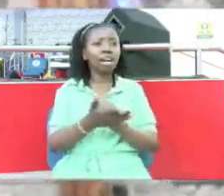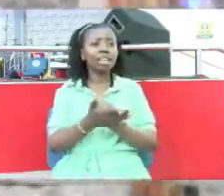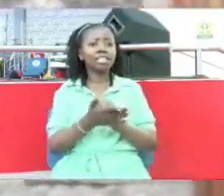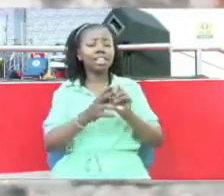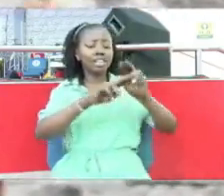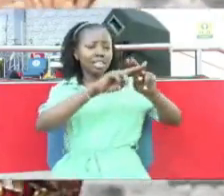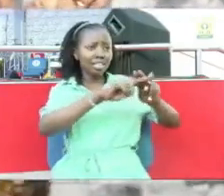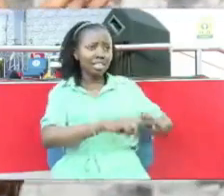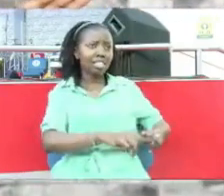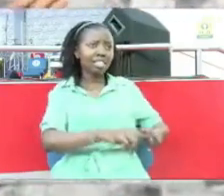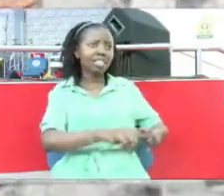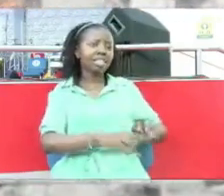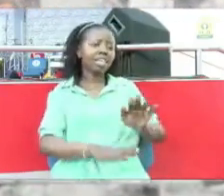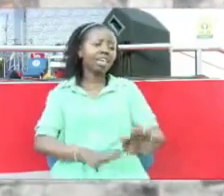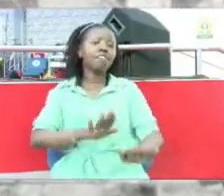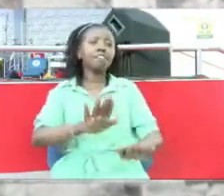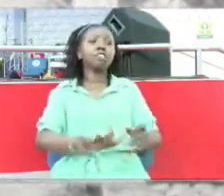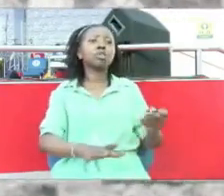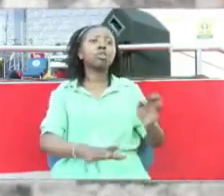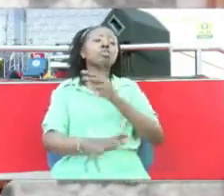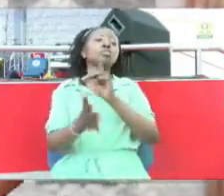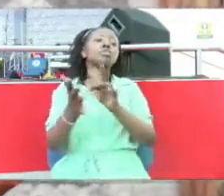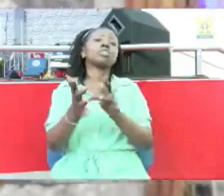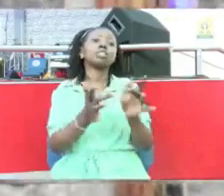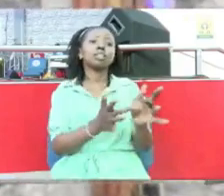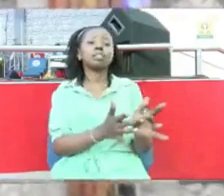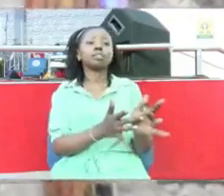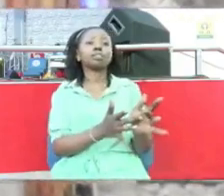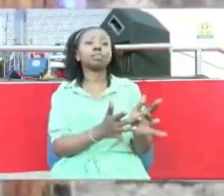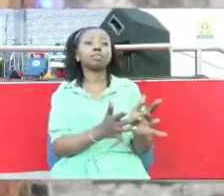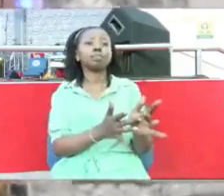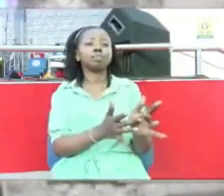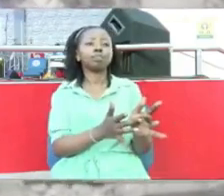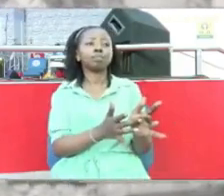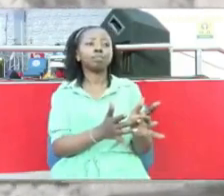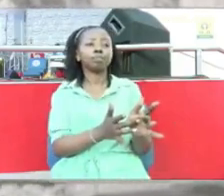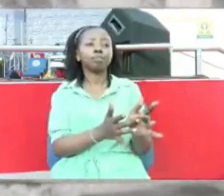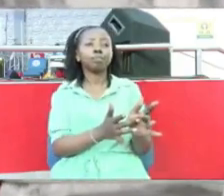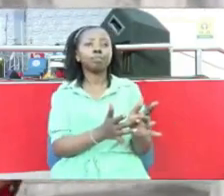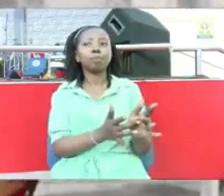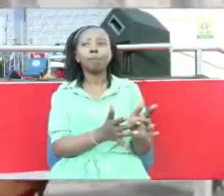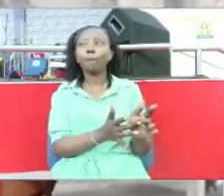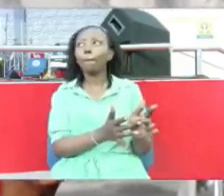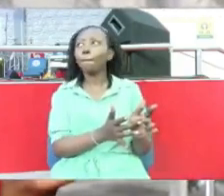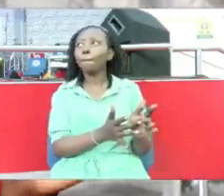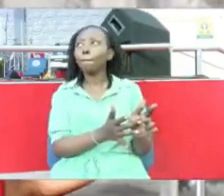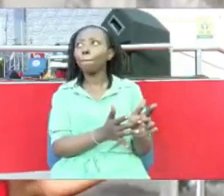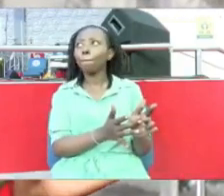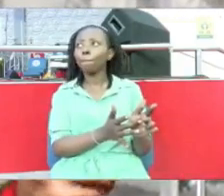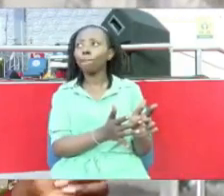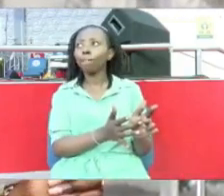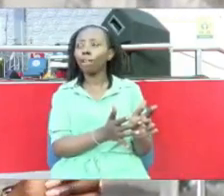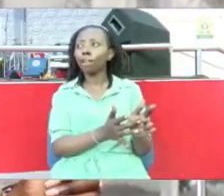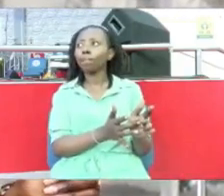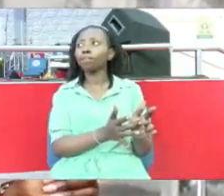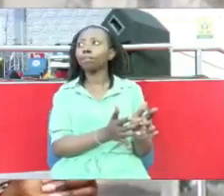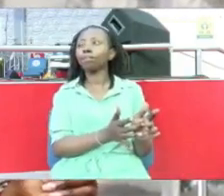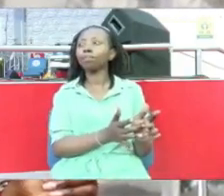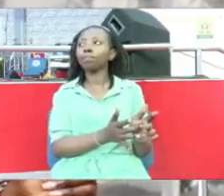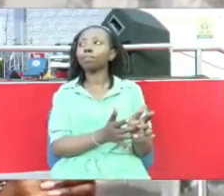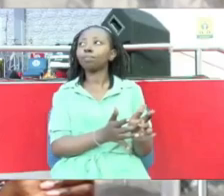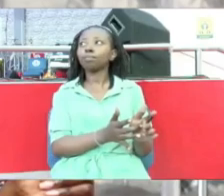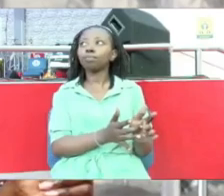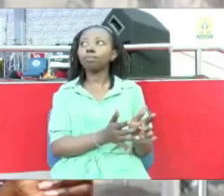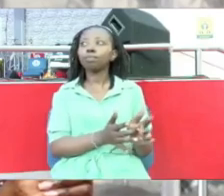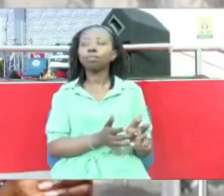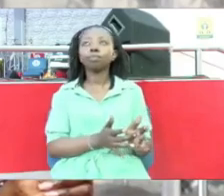the feet of Jesus. Ni vizuri sana kuhudumia katika kitengo kile. Lakini kuna wakati unakujanga unaweka vitu vyako chini